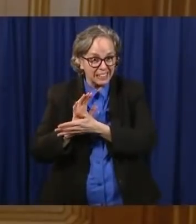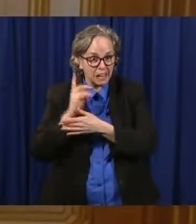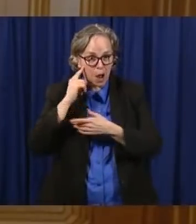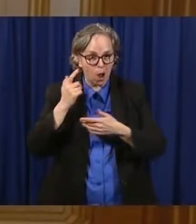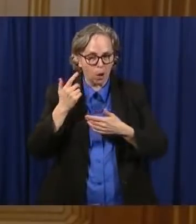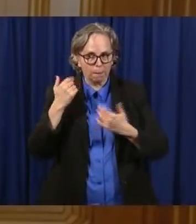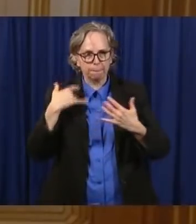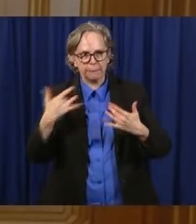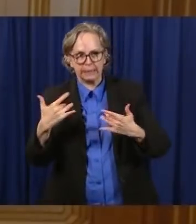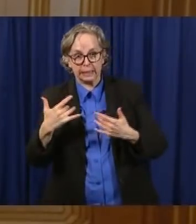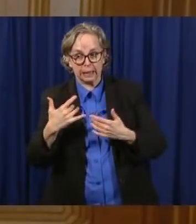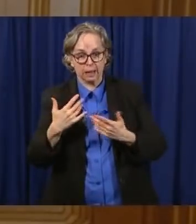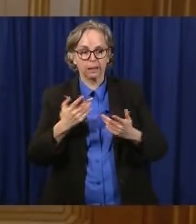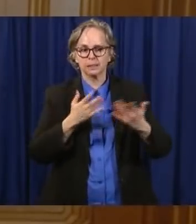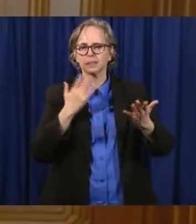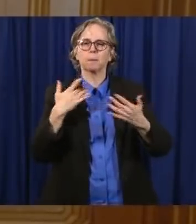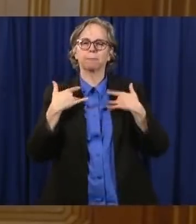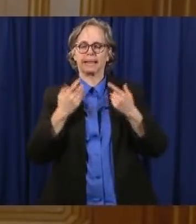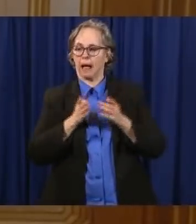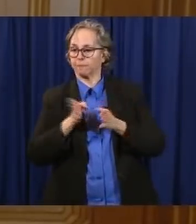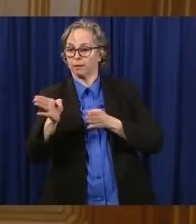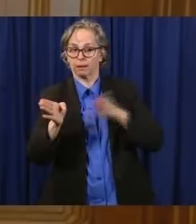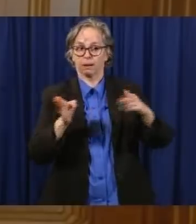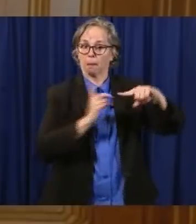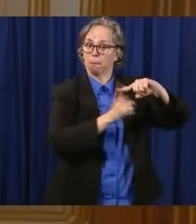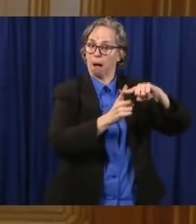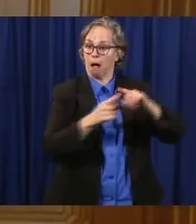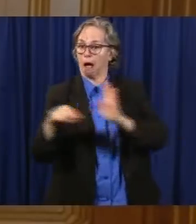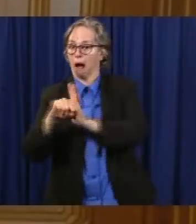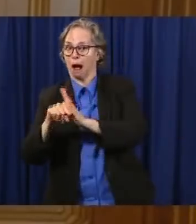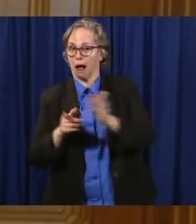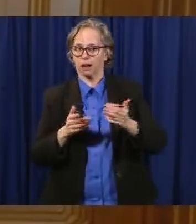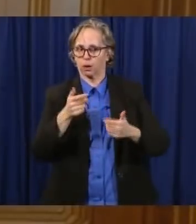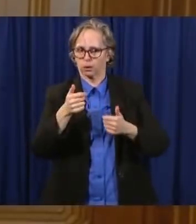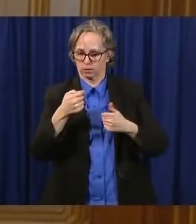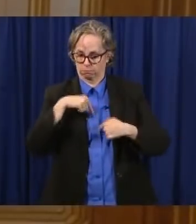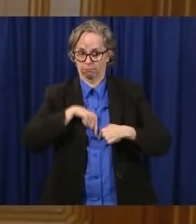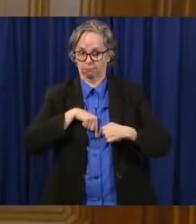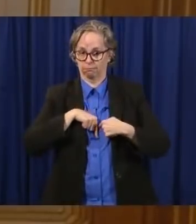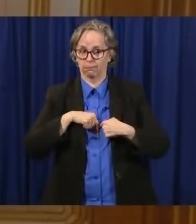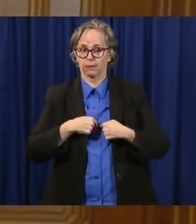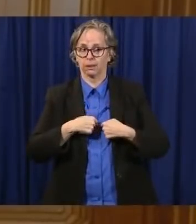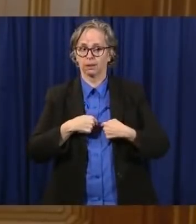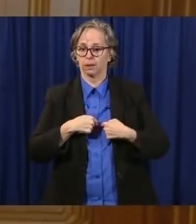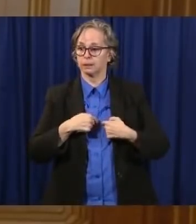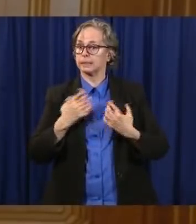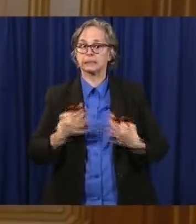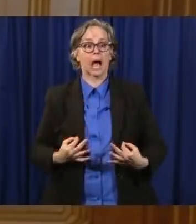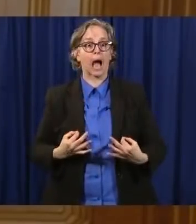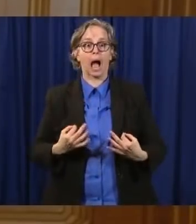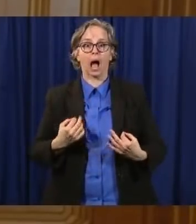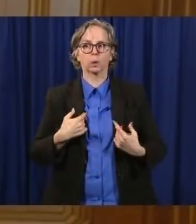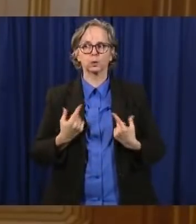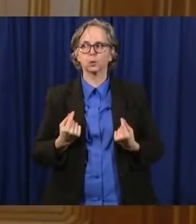bad track. And that's based upon what we do. And so